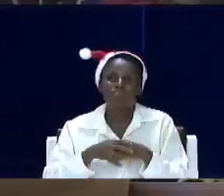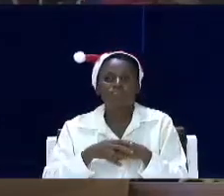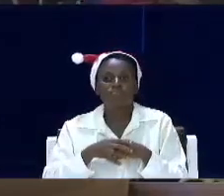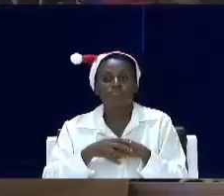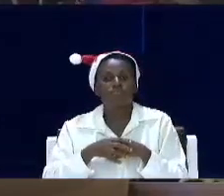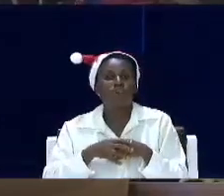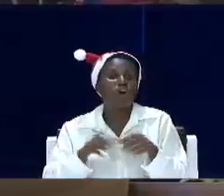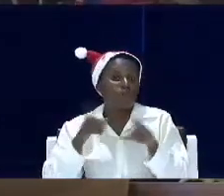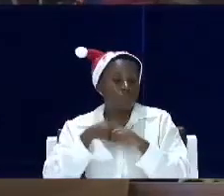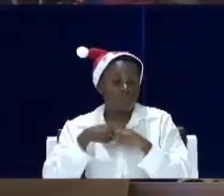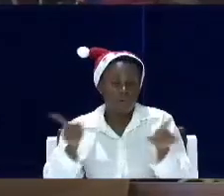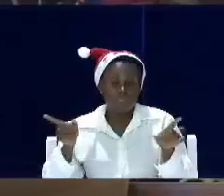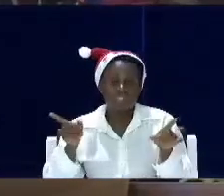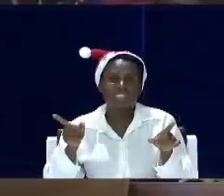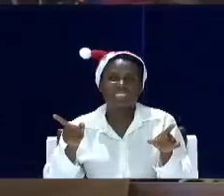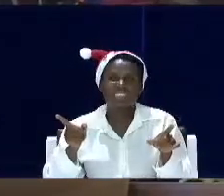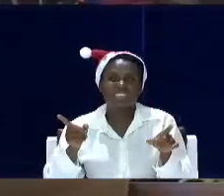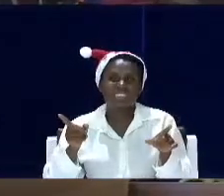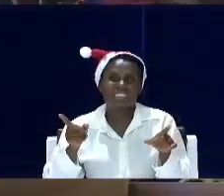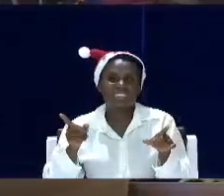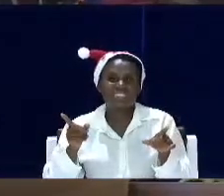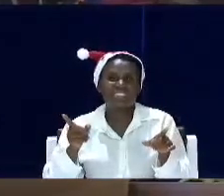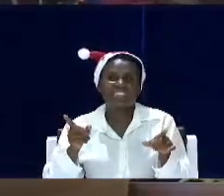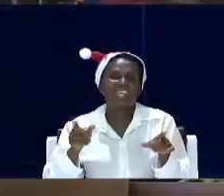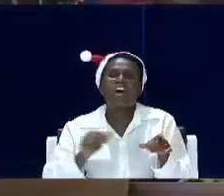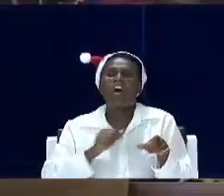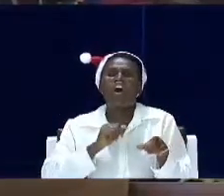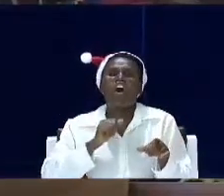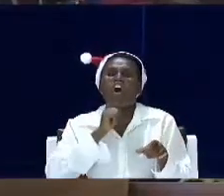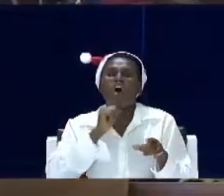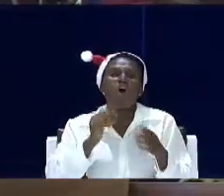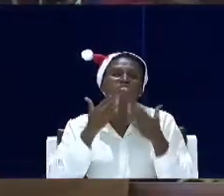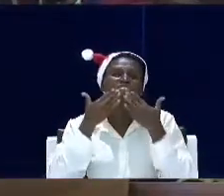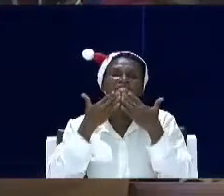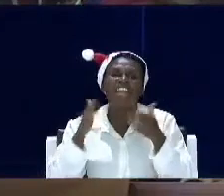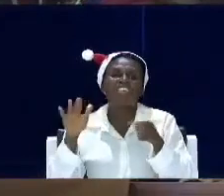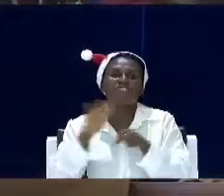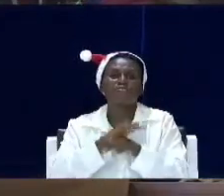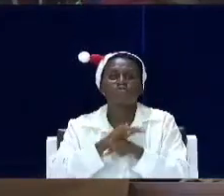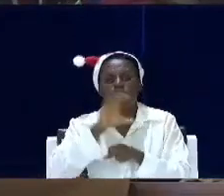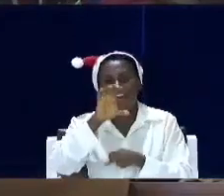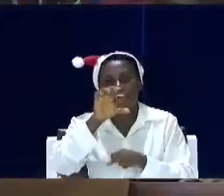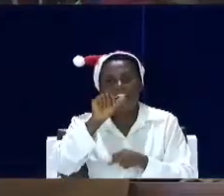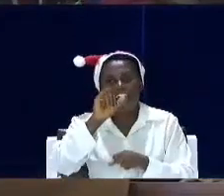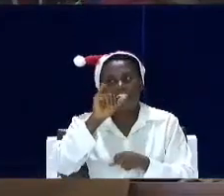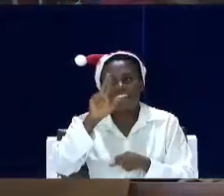But an entitled and unthankful Cain